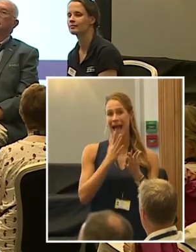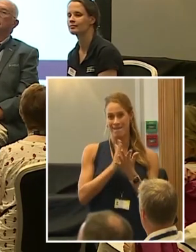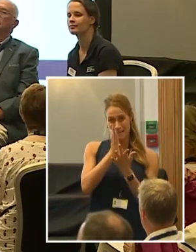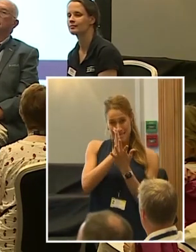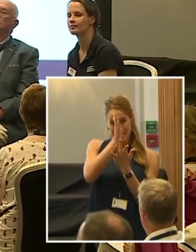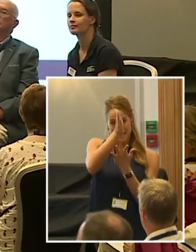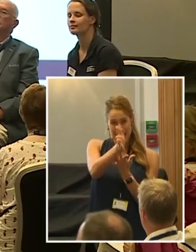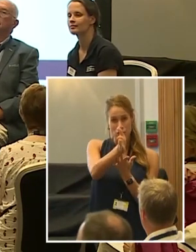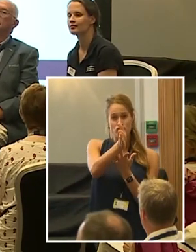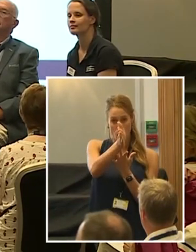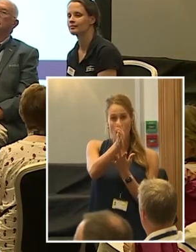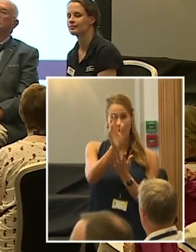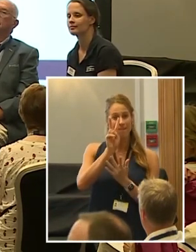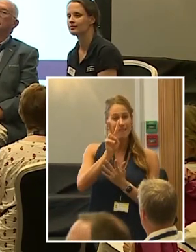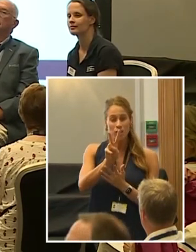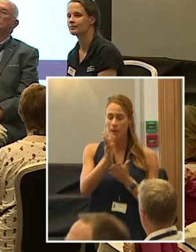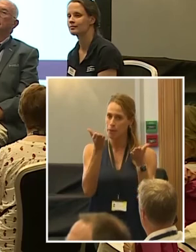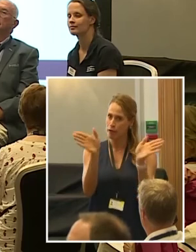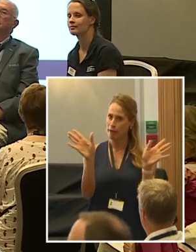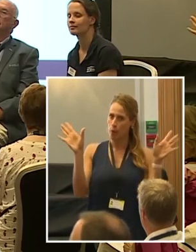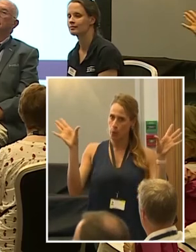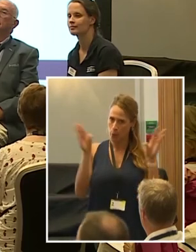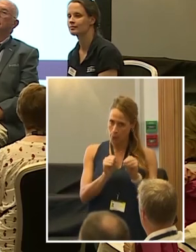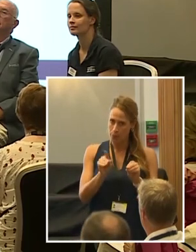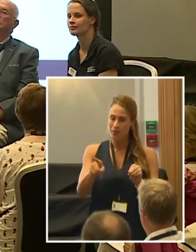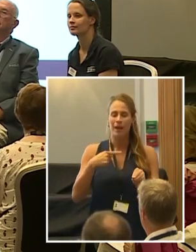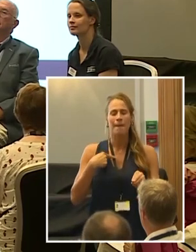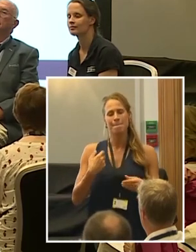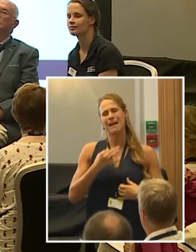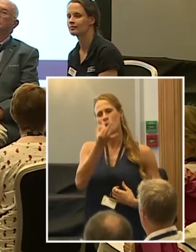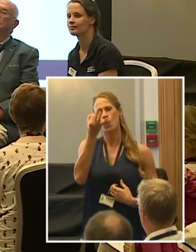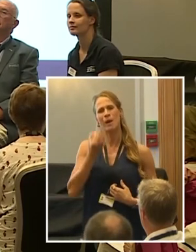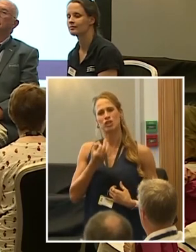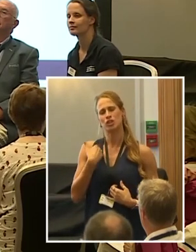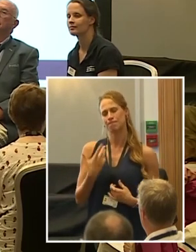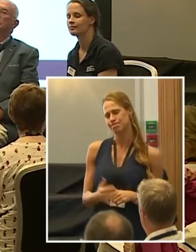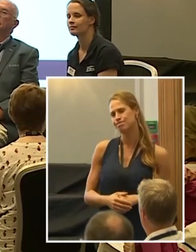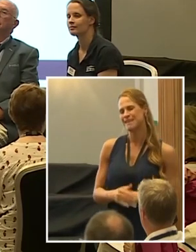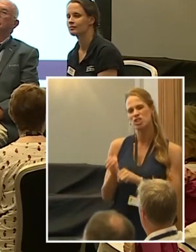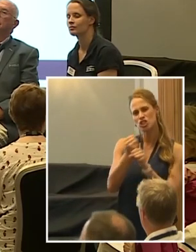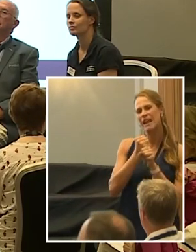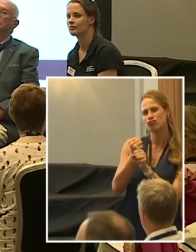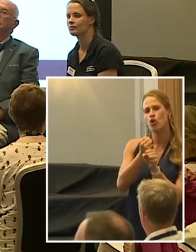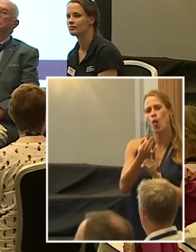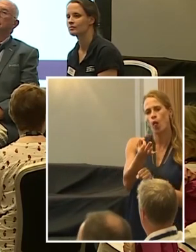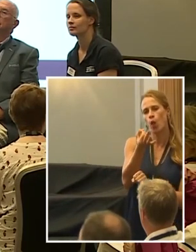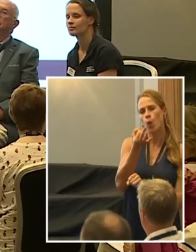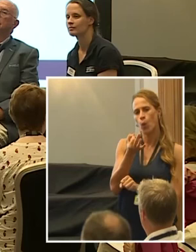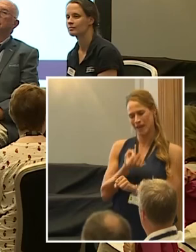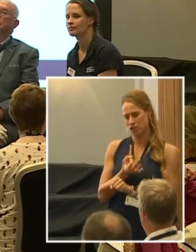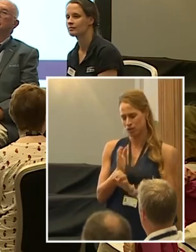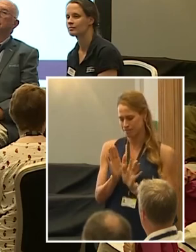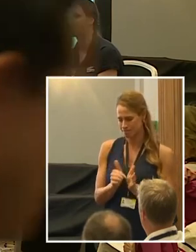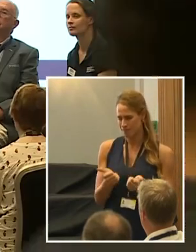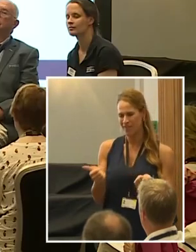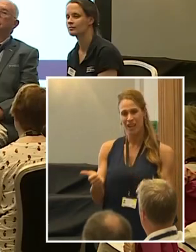vision is going very slowly. My question is actually quite a general one based on the last session. Kate, you said there are lots of